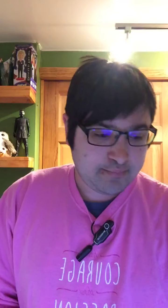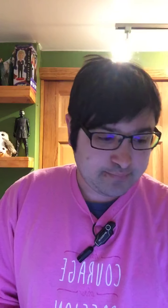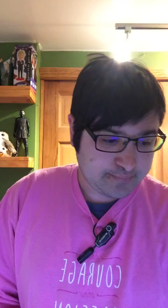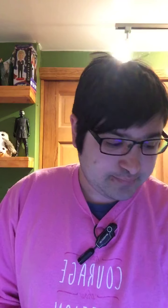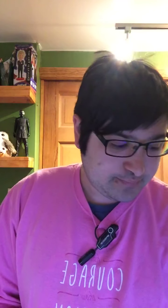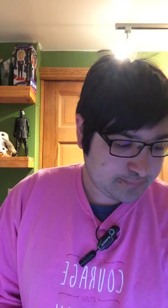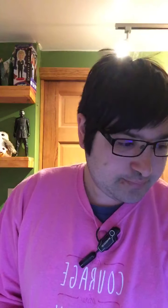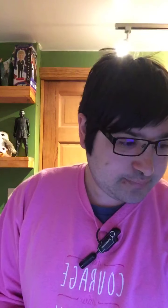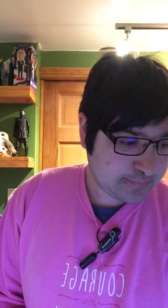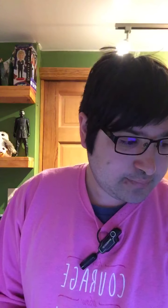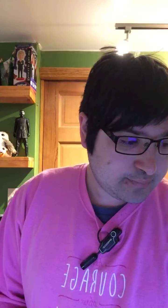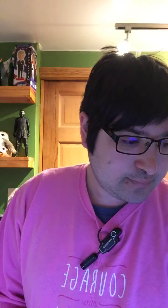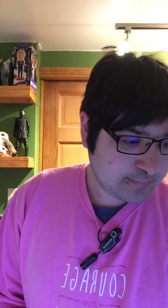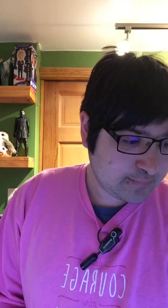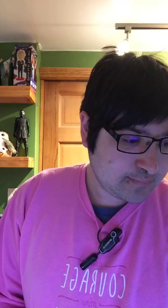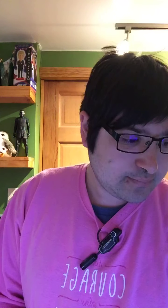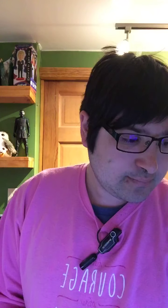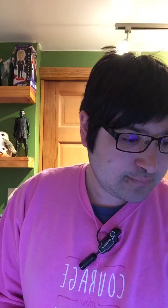Dumont.